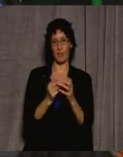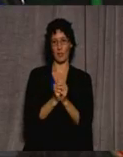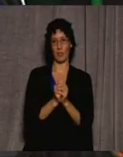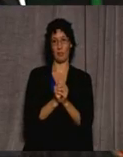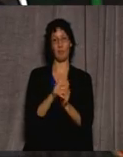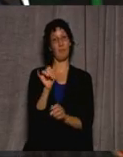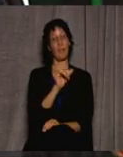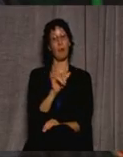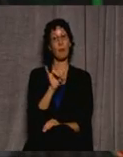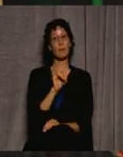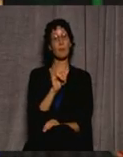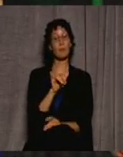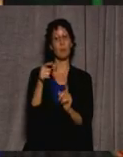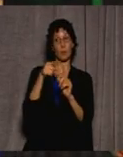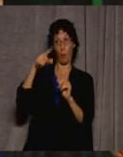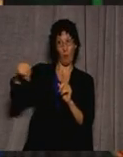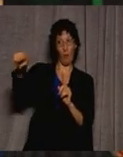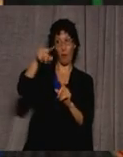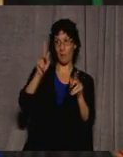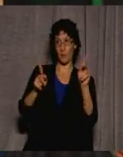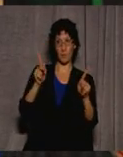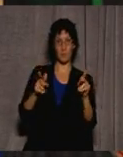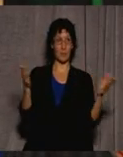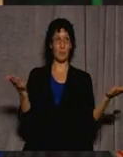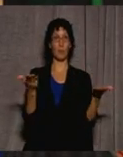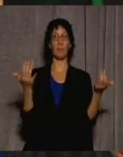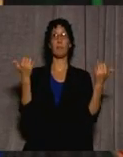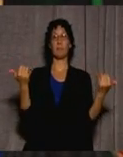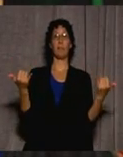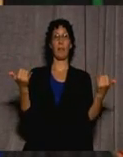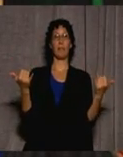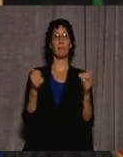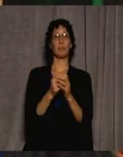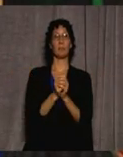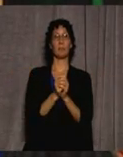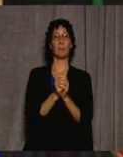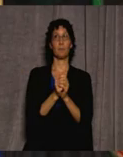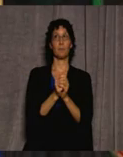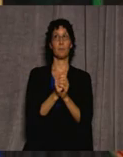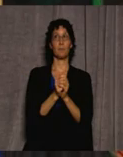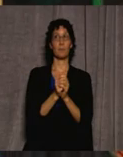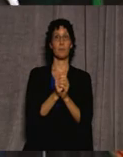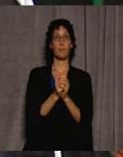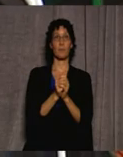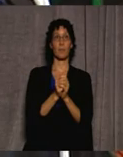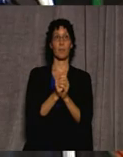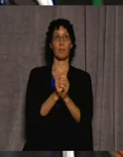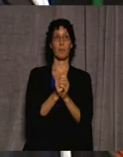yes, to those people around us here today, here and those who have not made it,